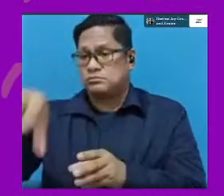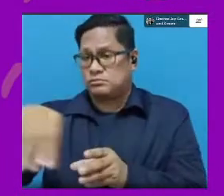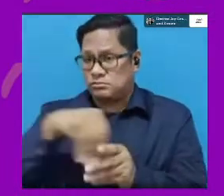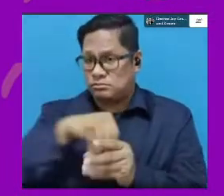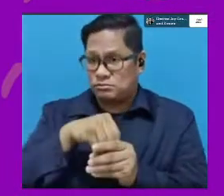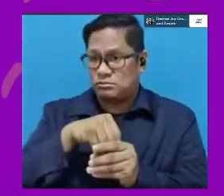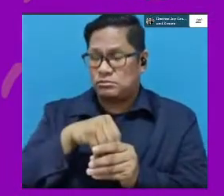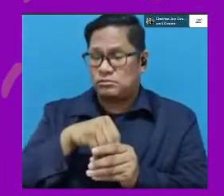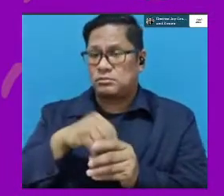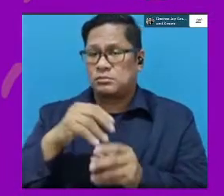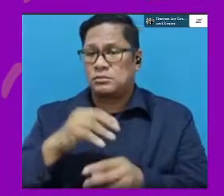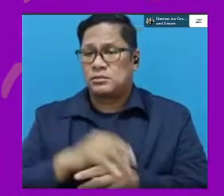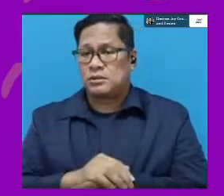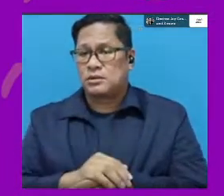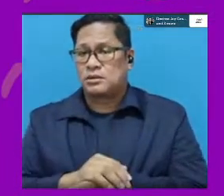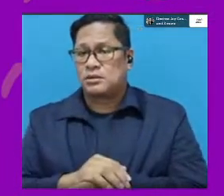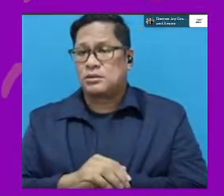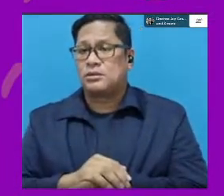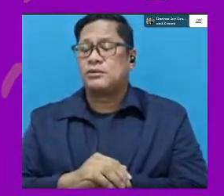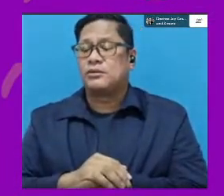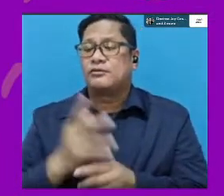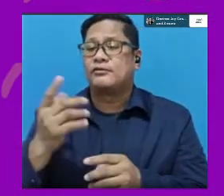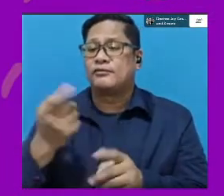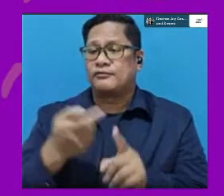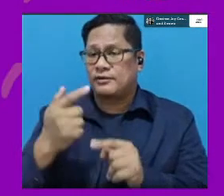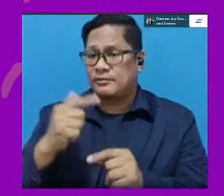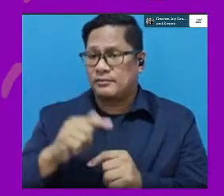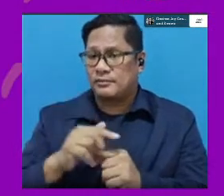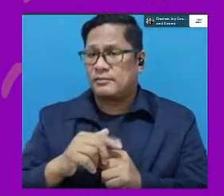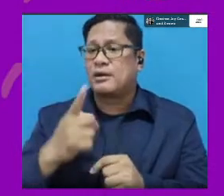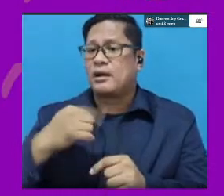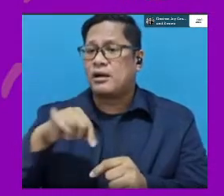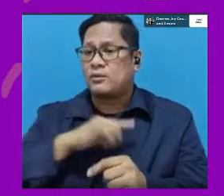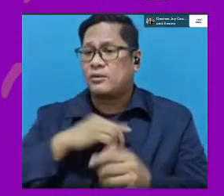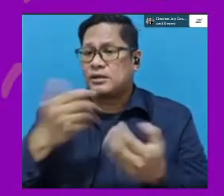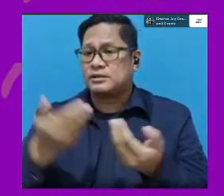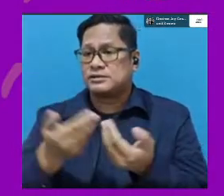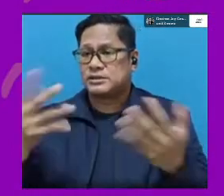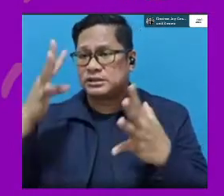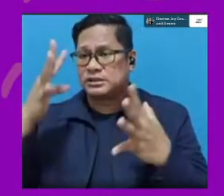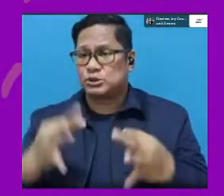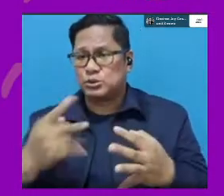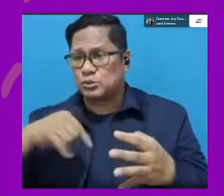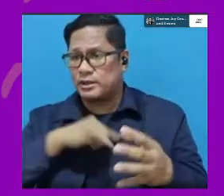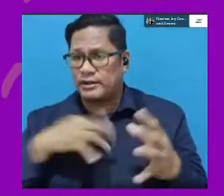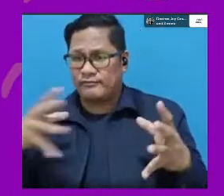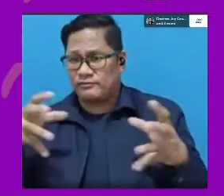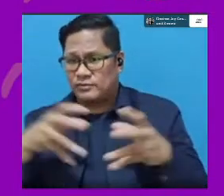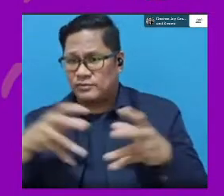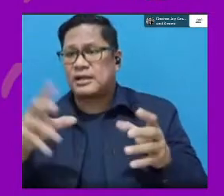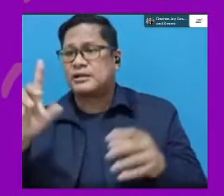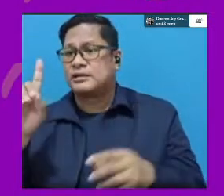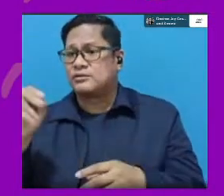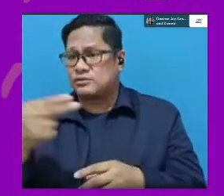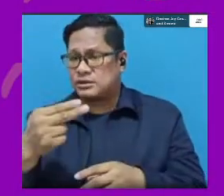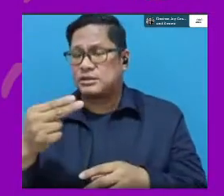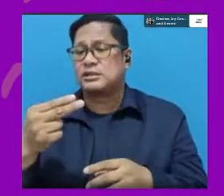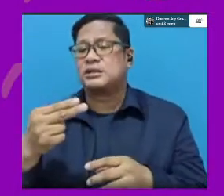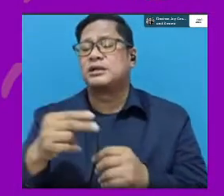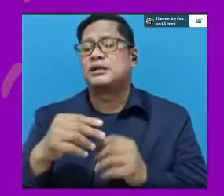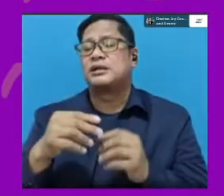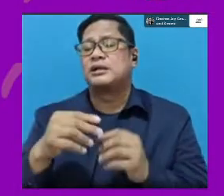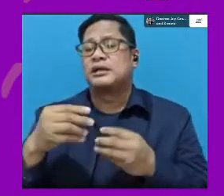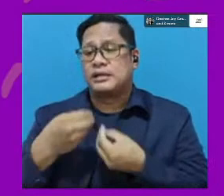those yung sa mga GIDA po in our sub-prioritization. Department of Health issued po